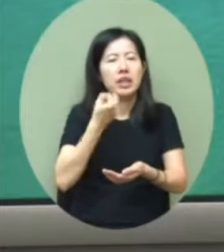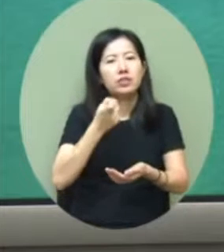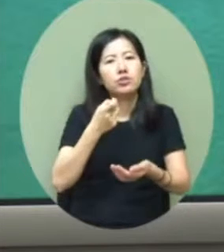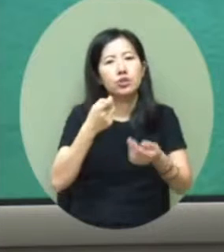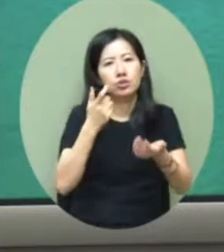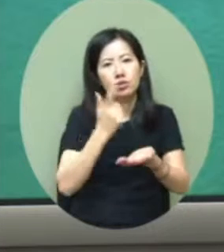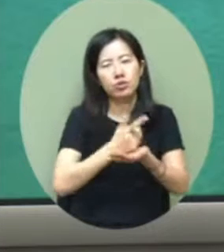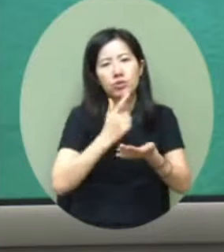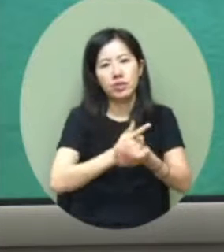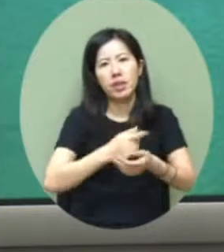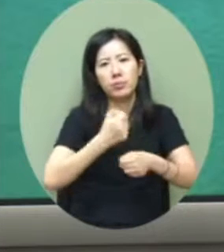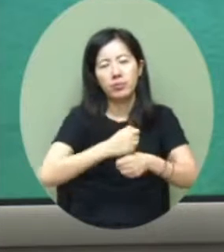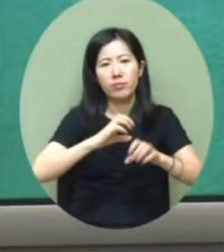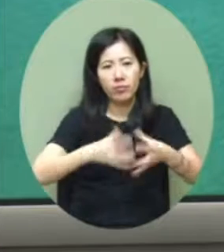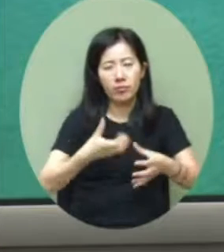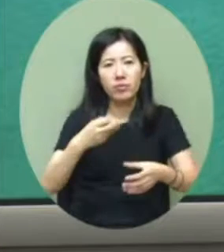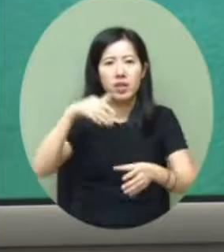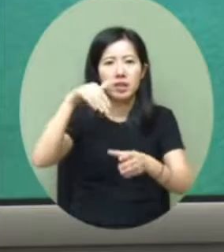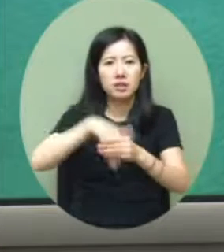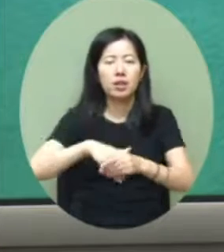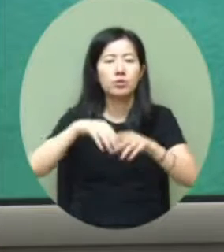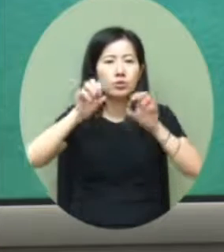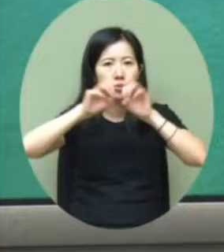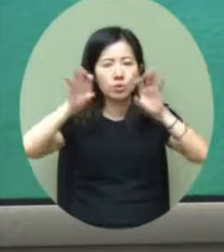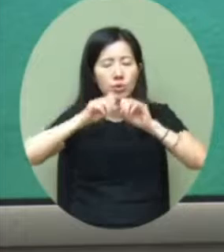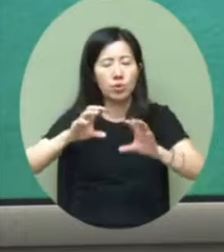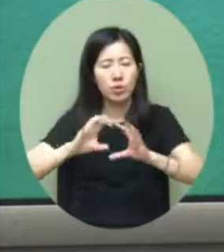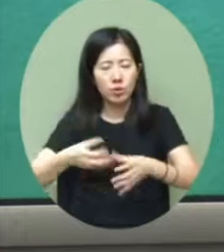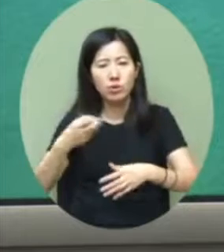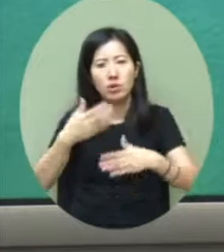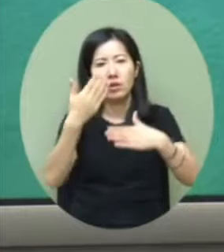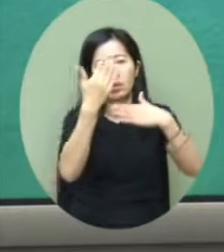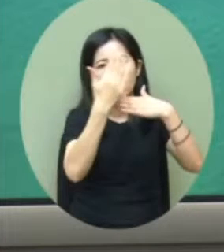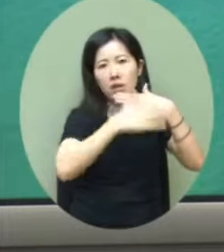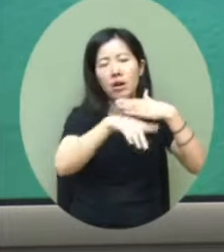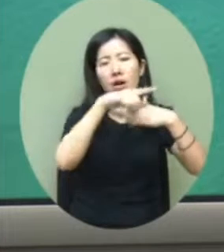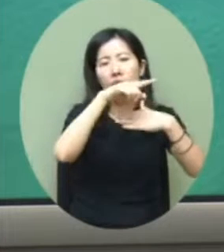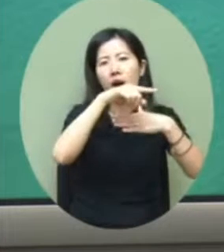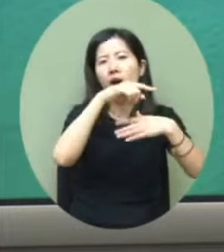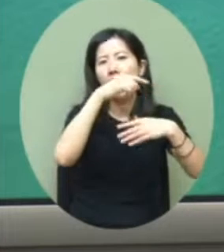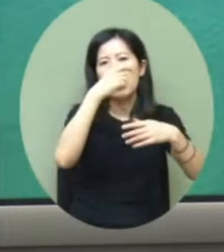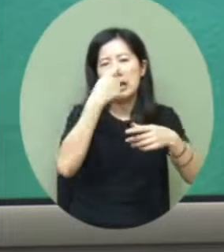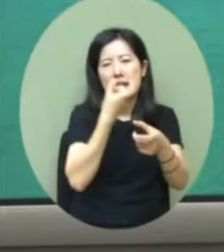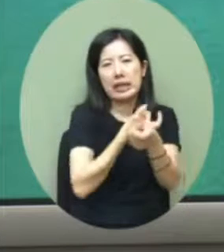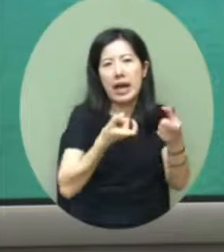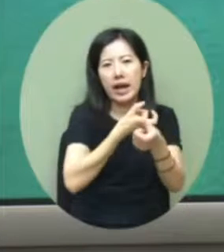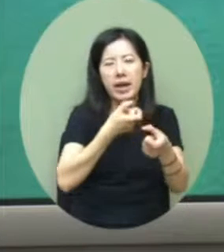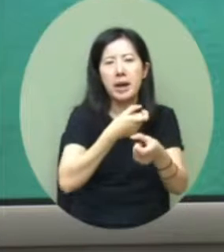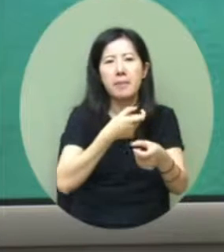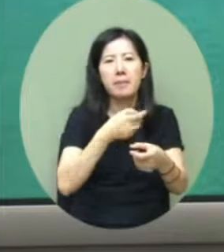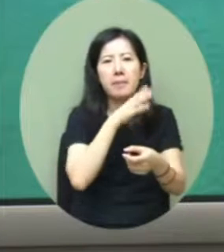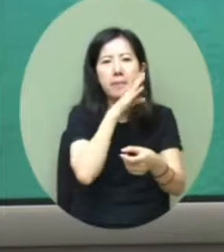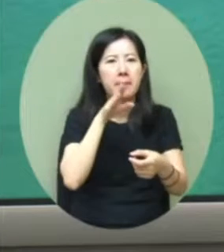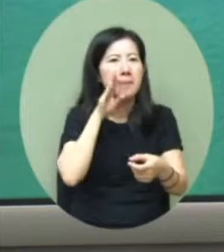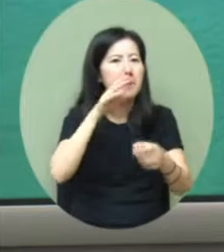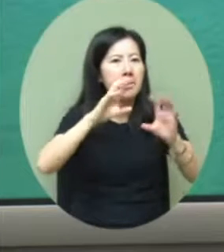have Oasis, we have Invest Hong Kong, we have ETOs on the mainland